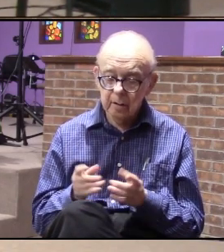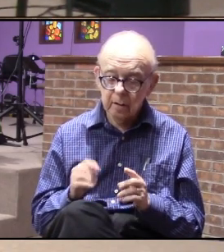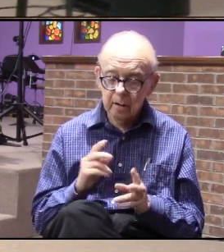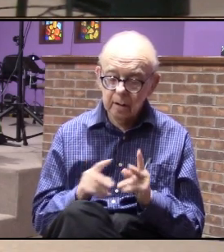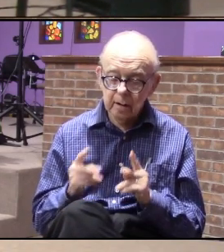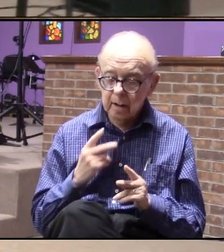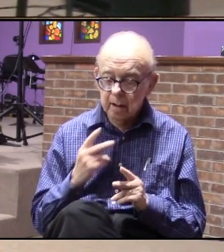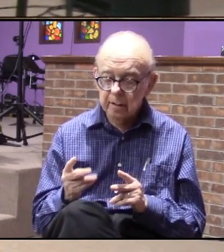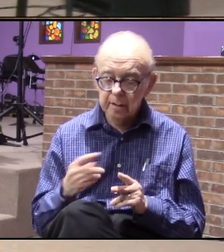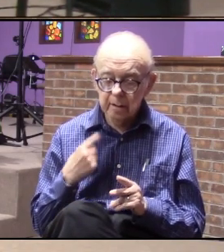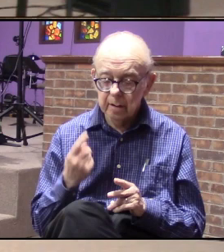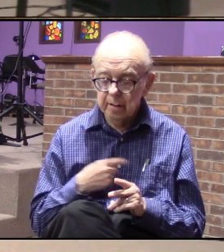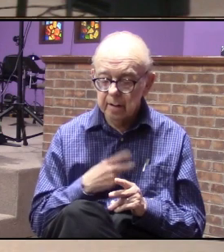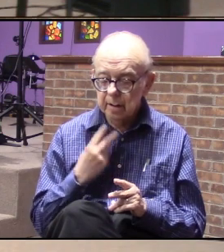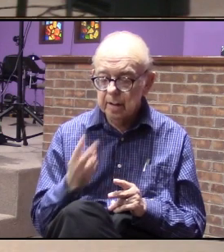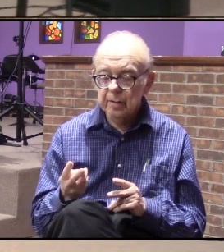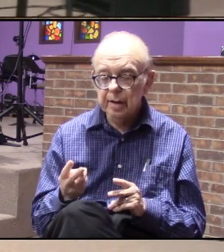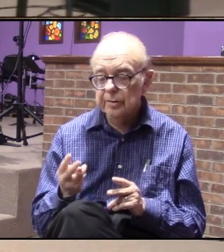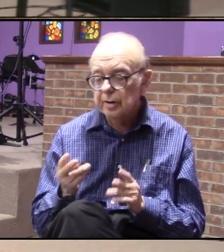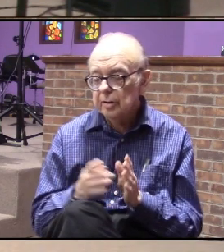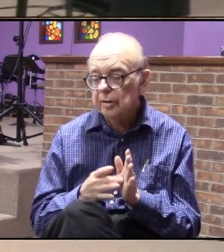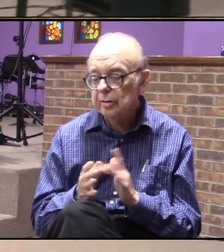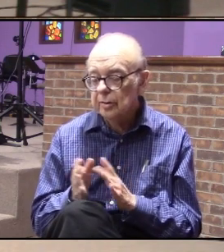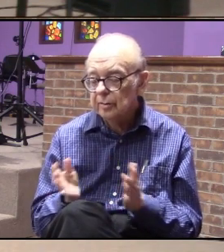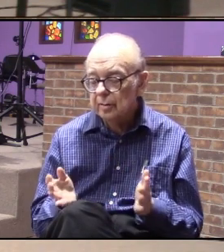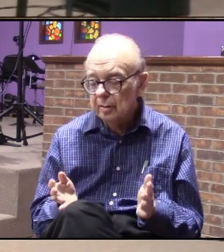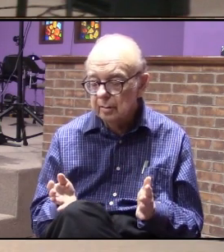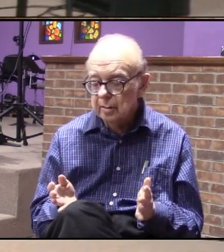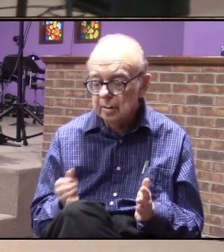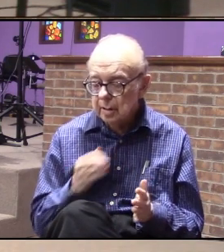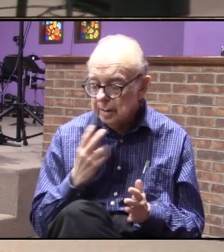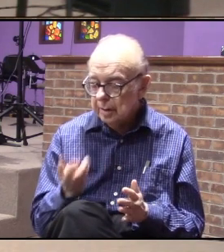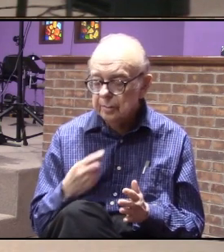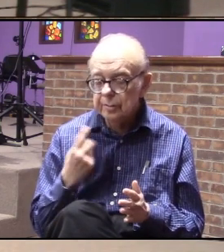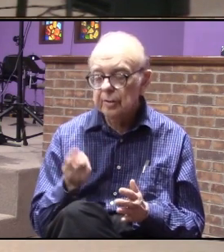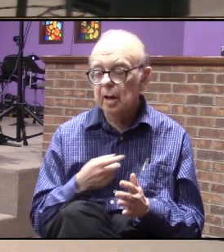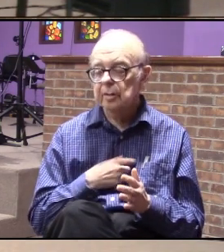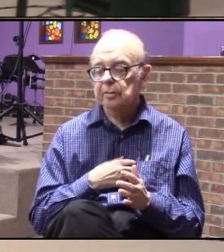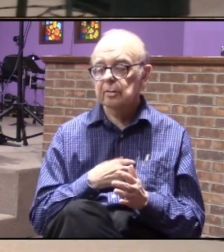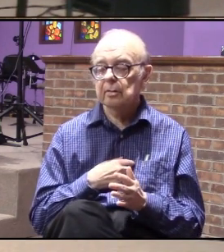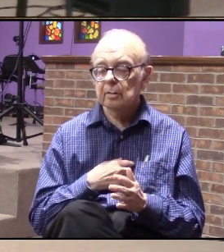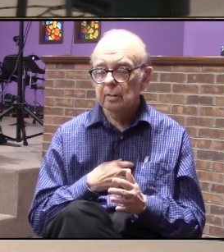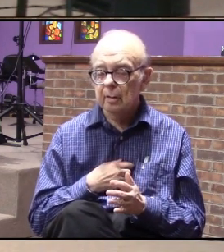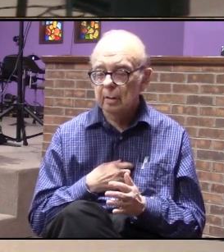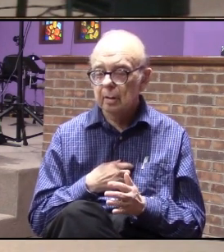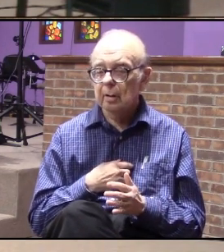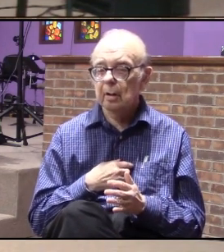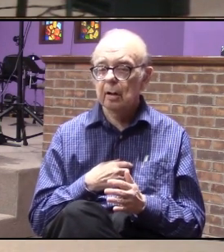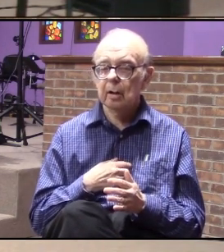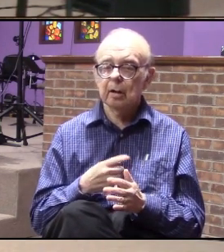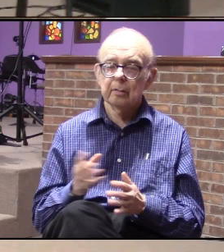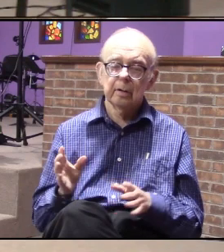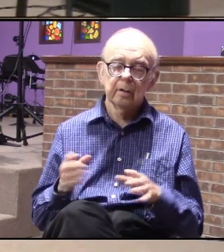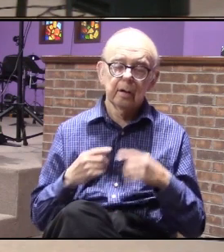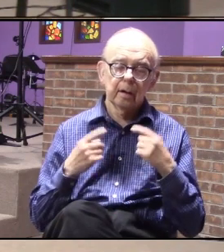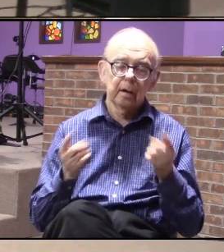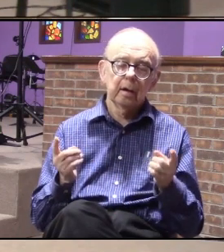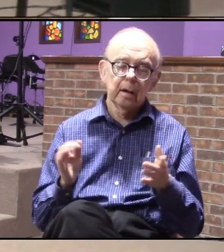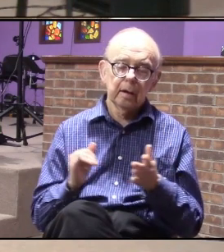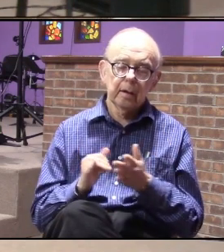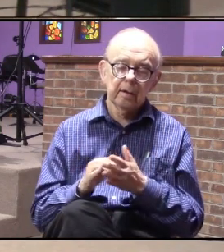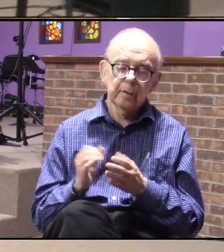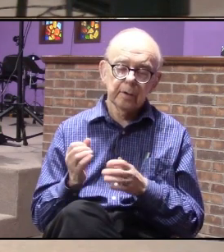people see us, they see him. They don't see us. The achievements that